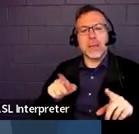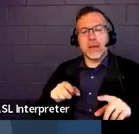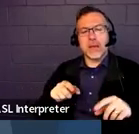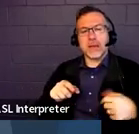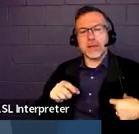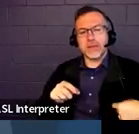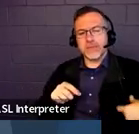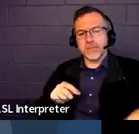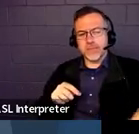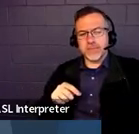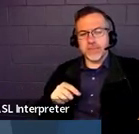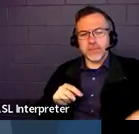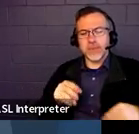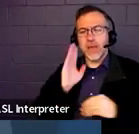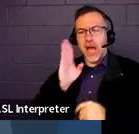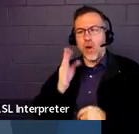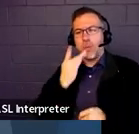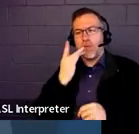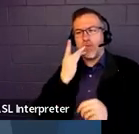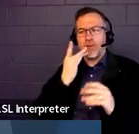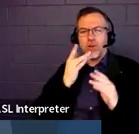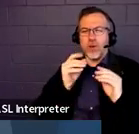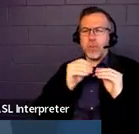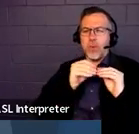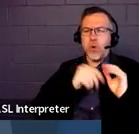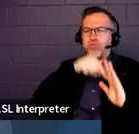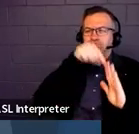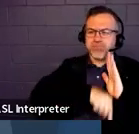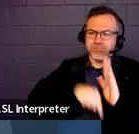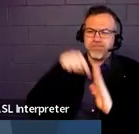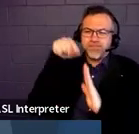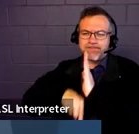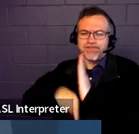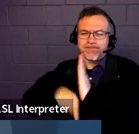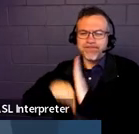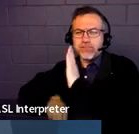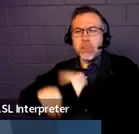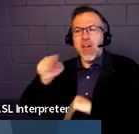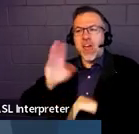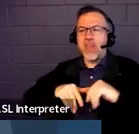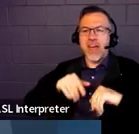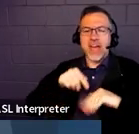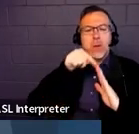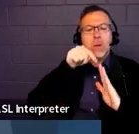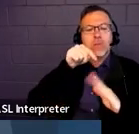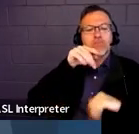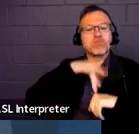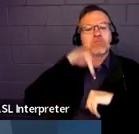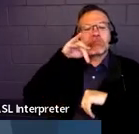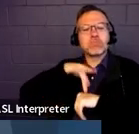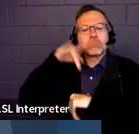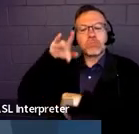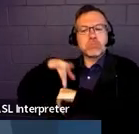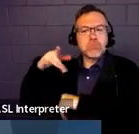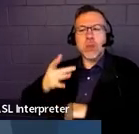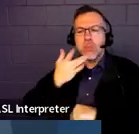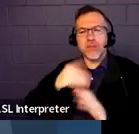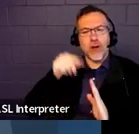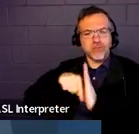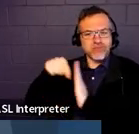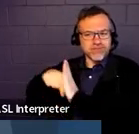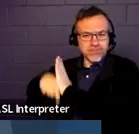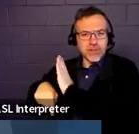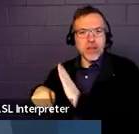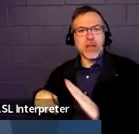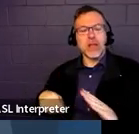do depth than just, you know, the breadth of it, because there's a lot to consider when thinking